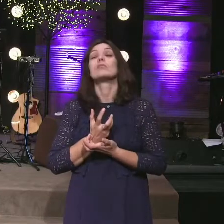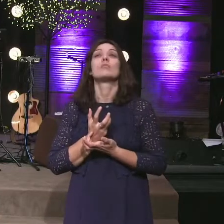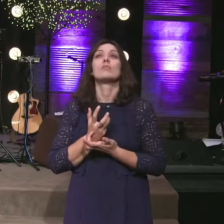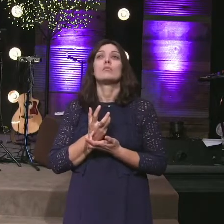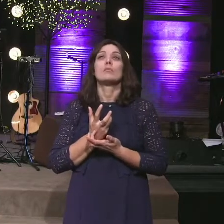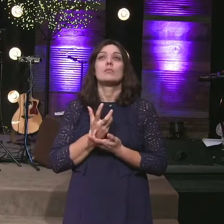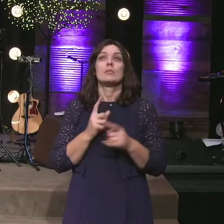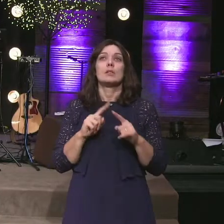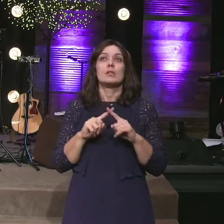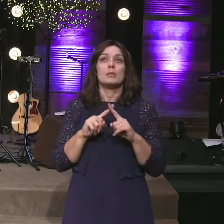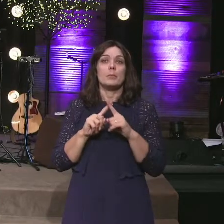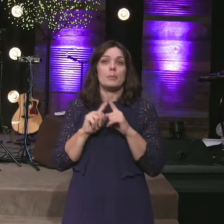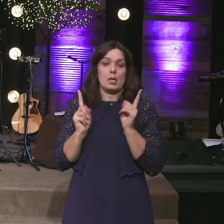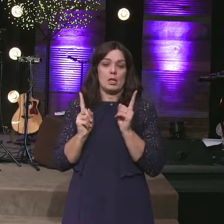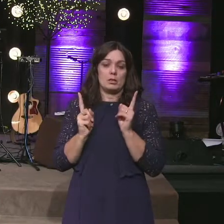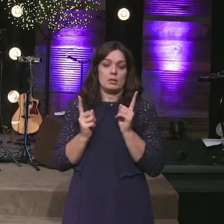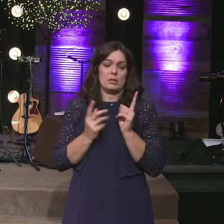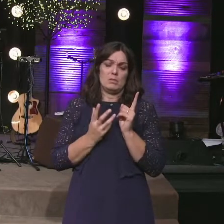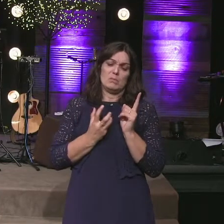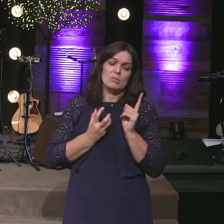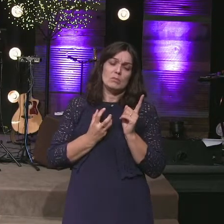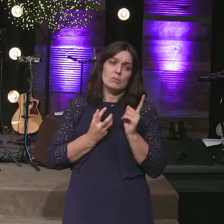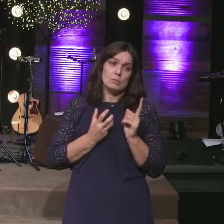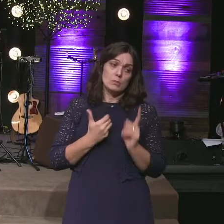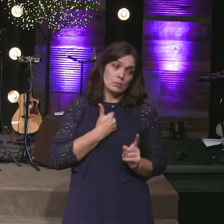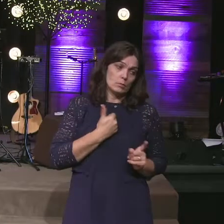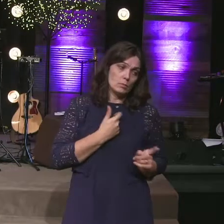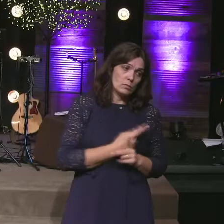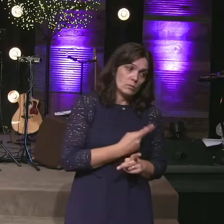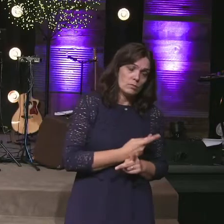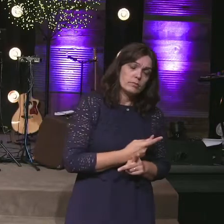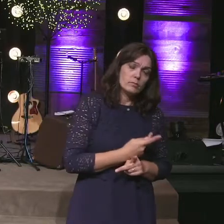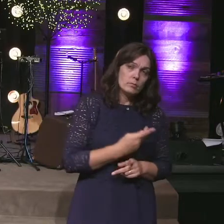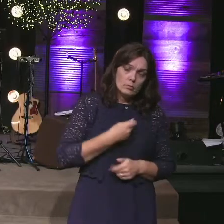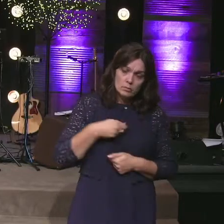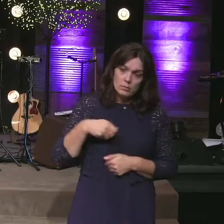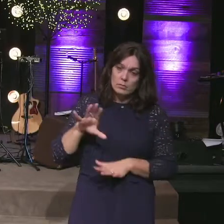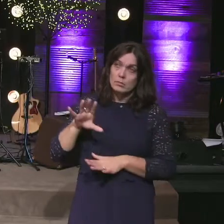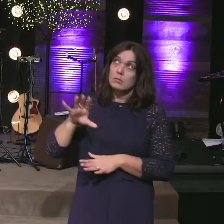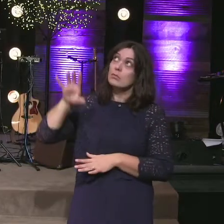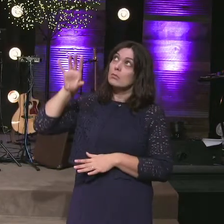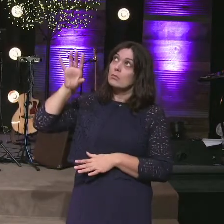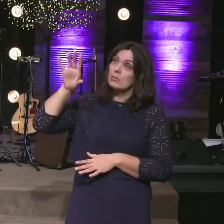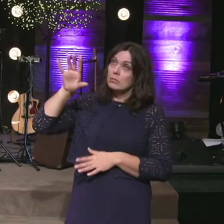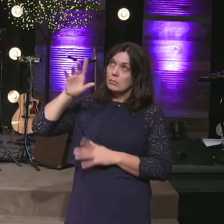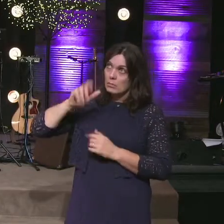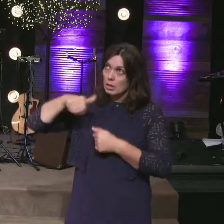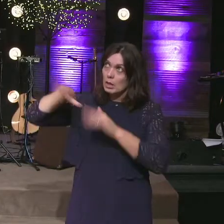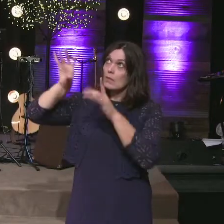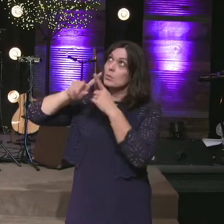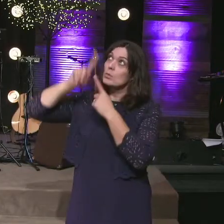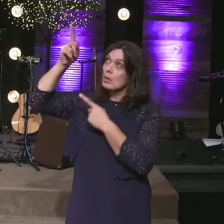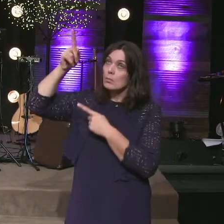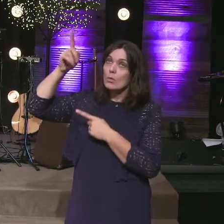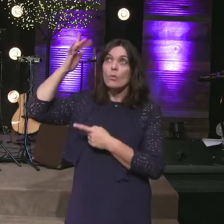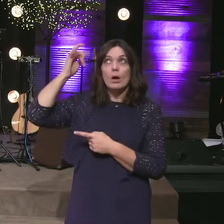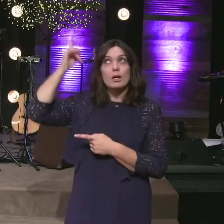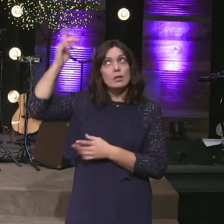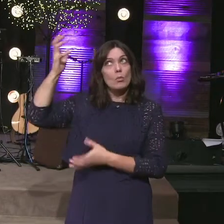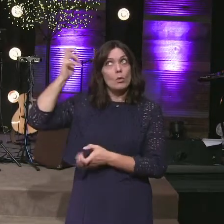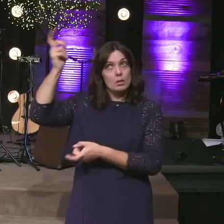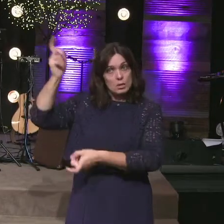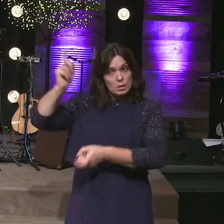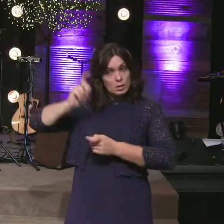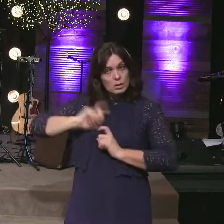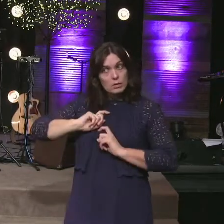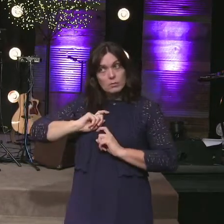But I would lay them down. And some of those things he gave me. Because he wants to give you the desires of your